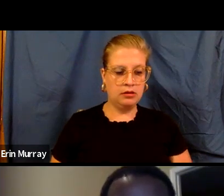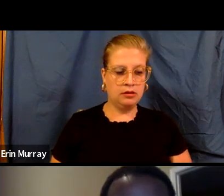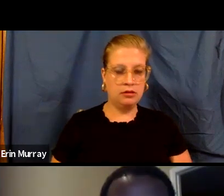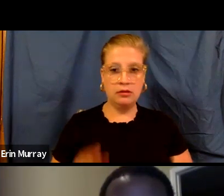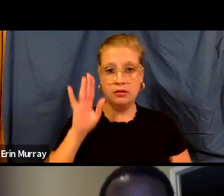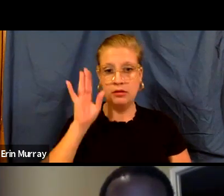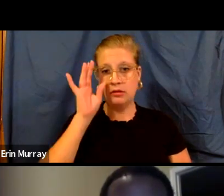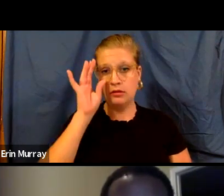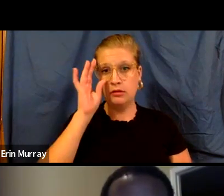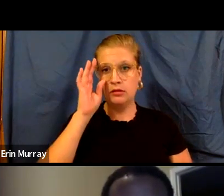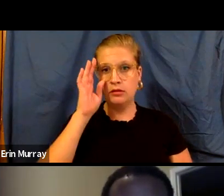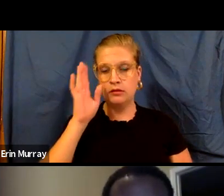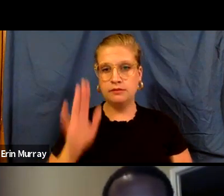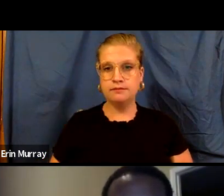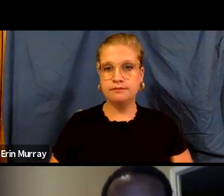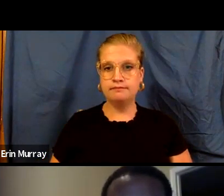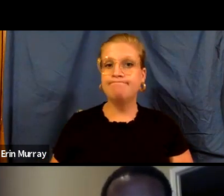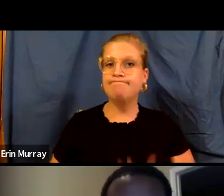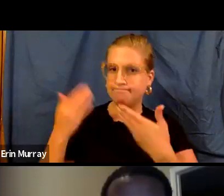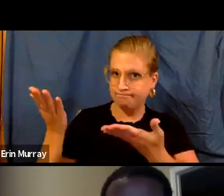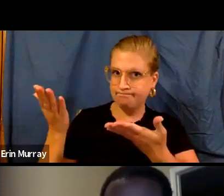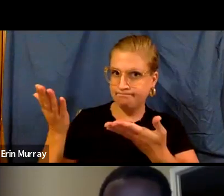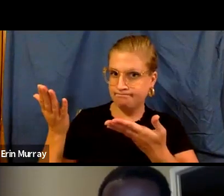both co-hosts now. Okay. Okay.